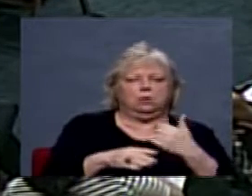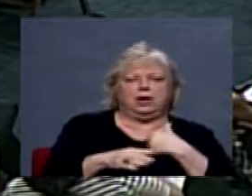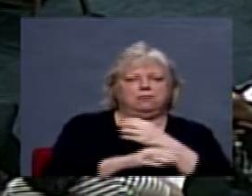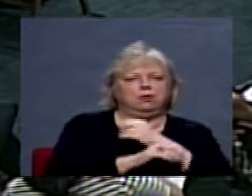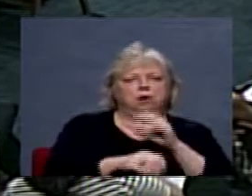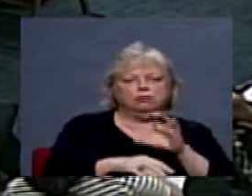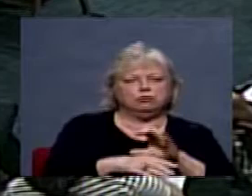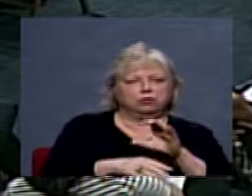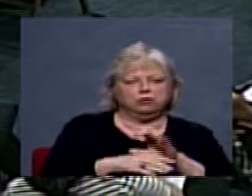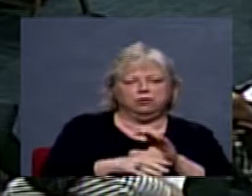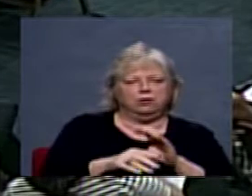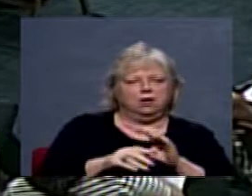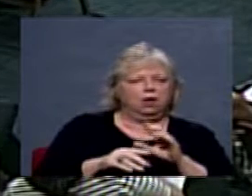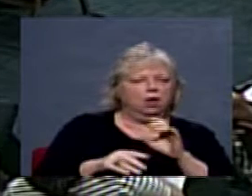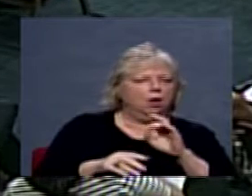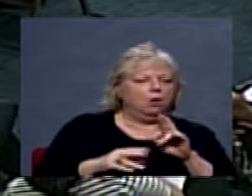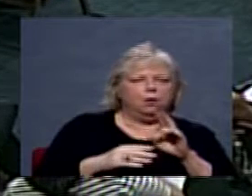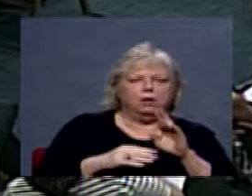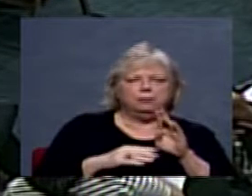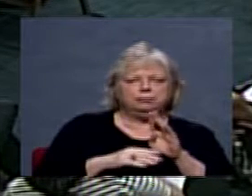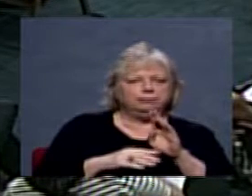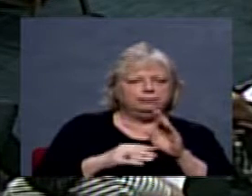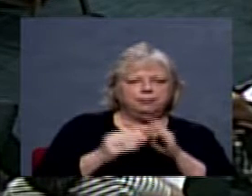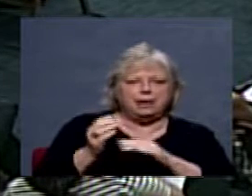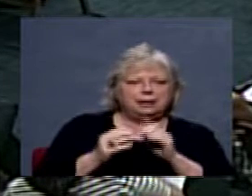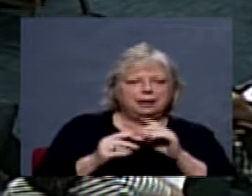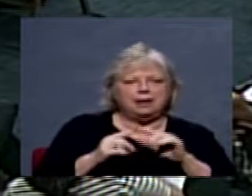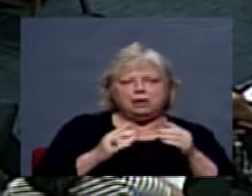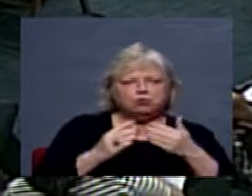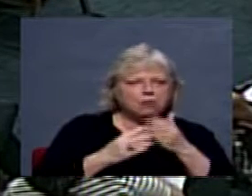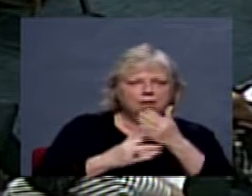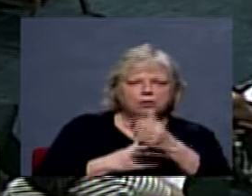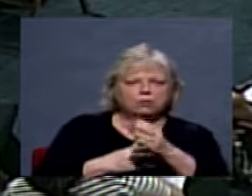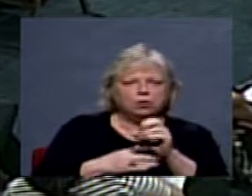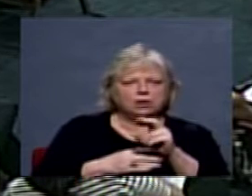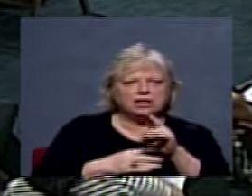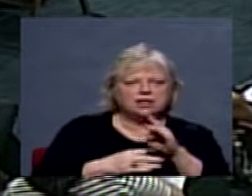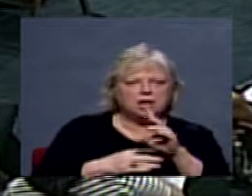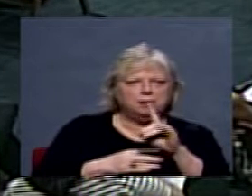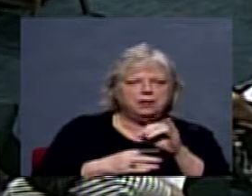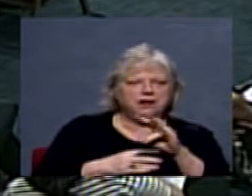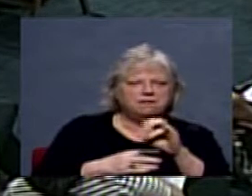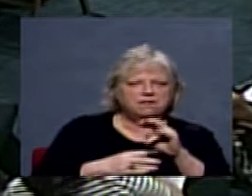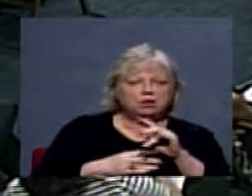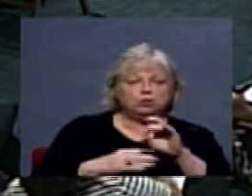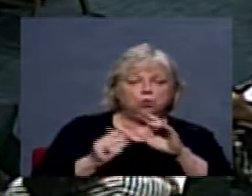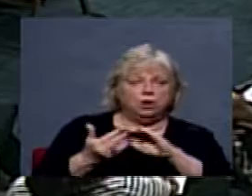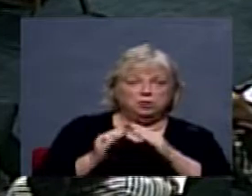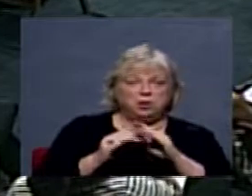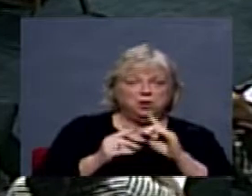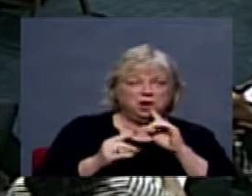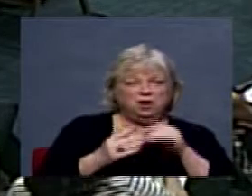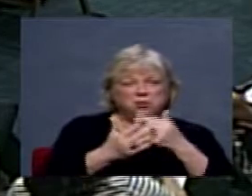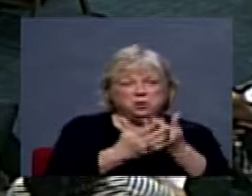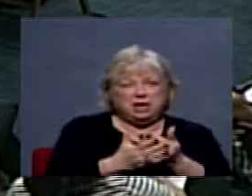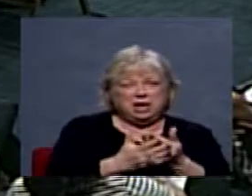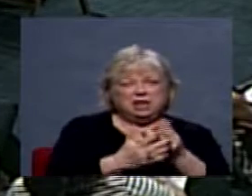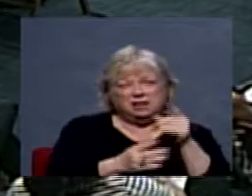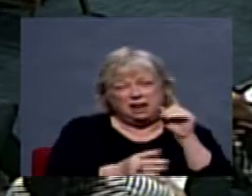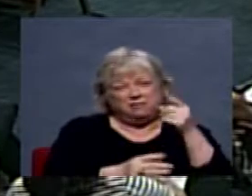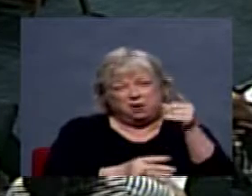any churches or facilities that you drive through a subdivision or a community like this to get that far back in the